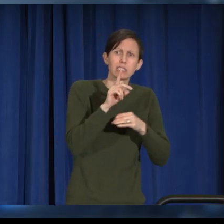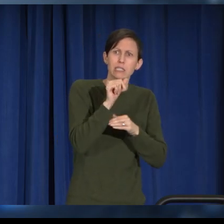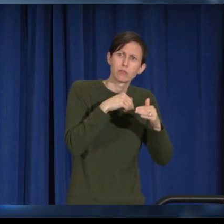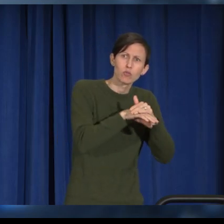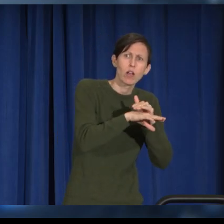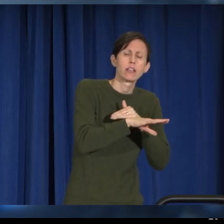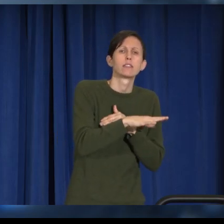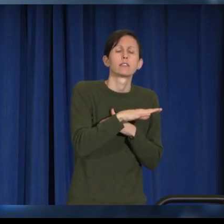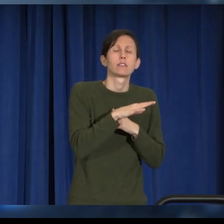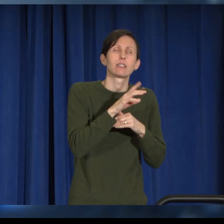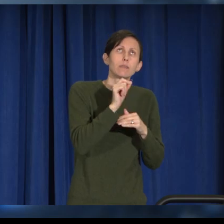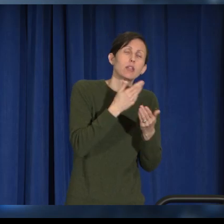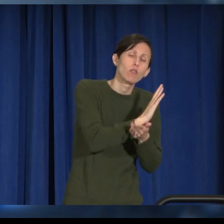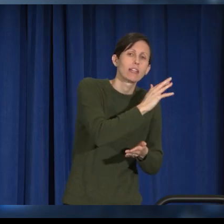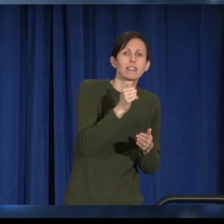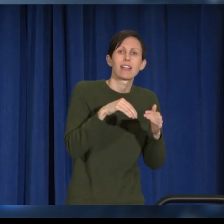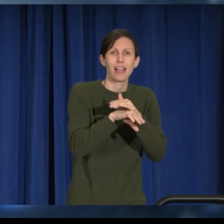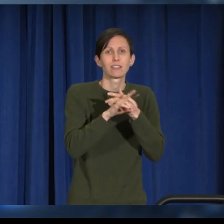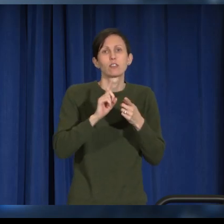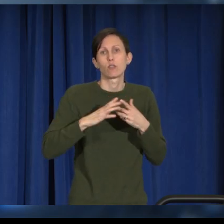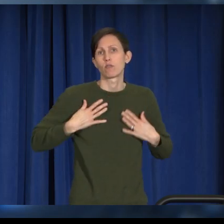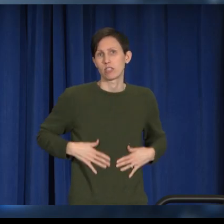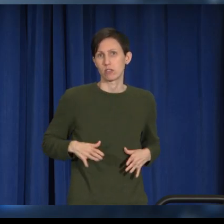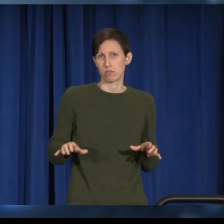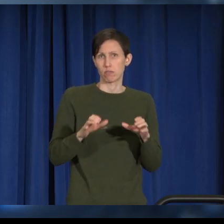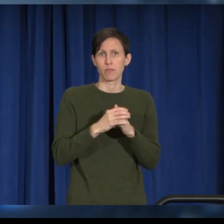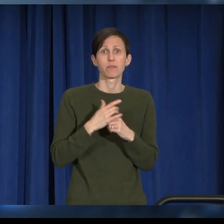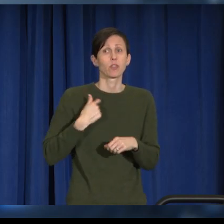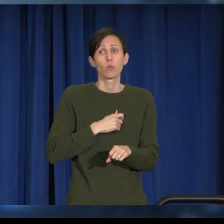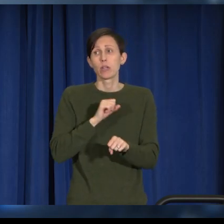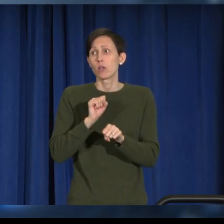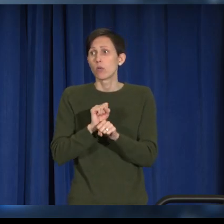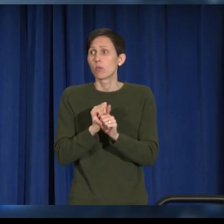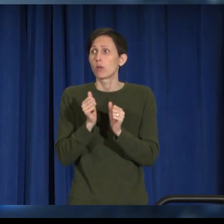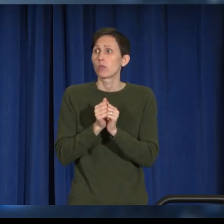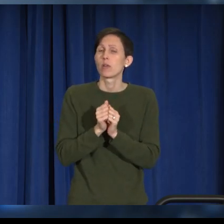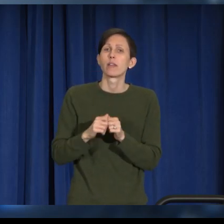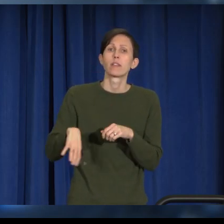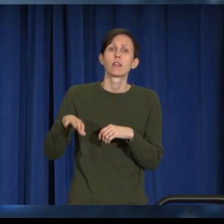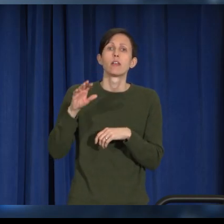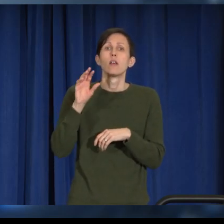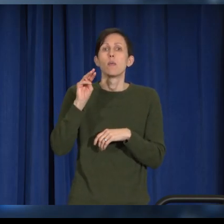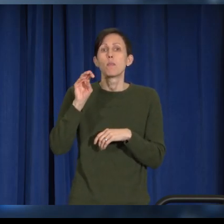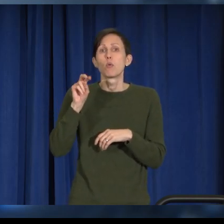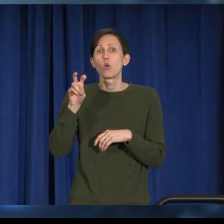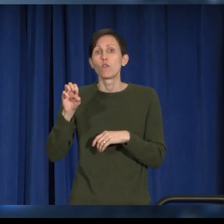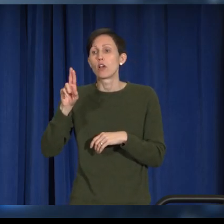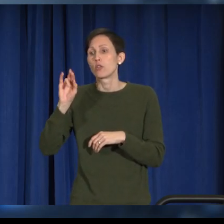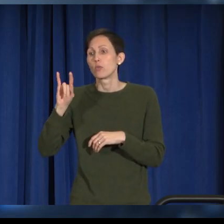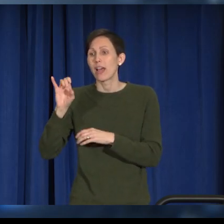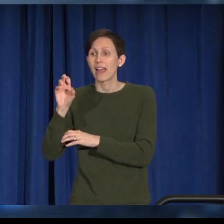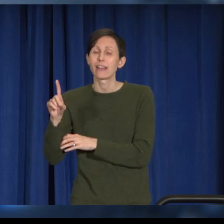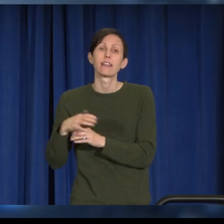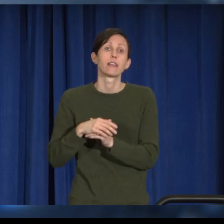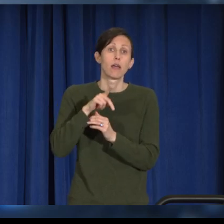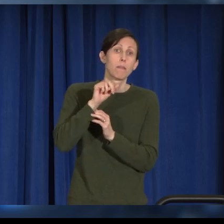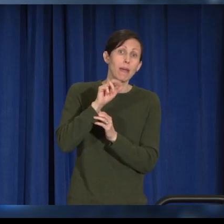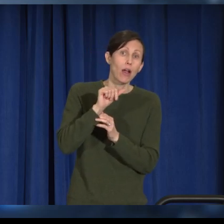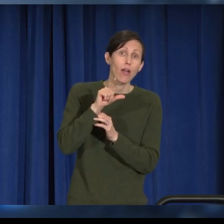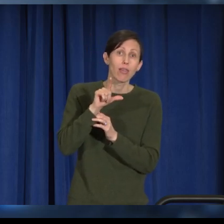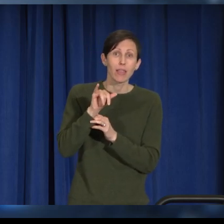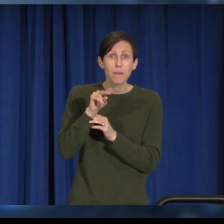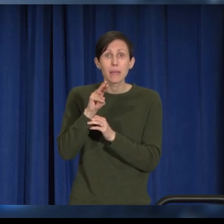physical activity. We work with national governing bodies like Move United and the United States Olympic and Paralympic Committee and